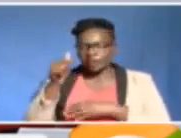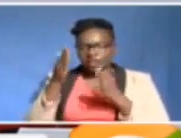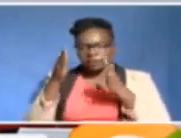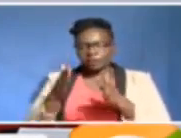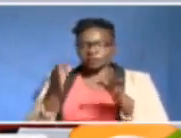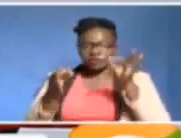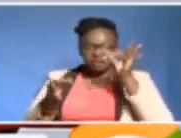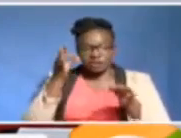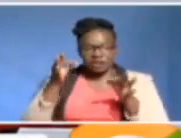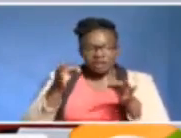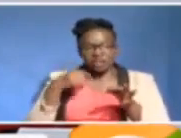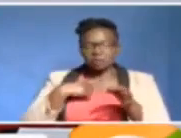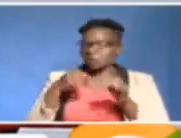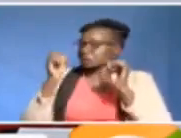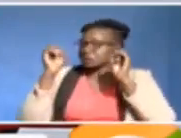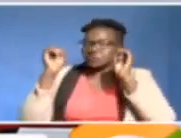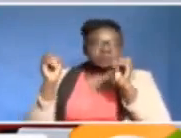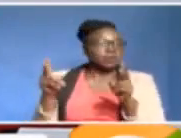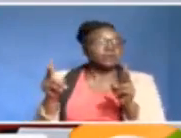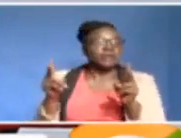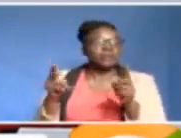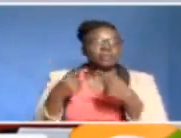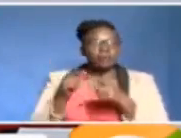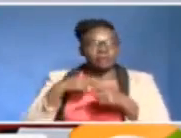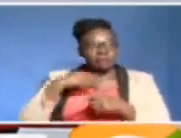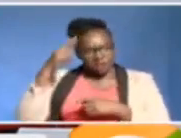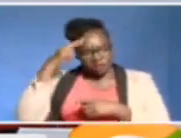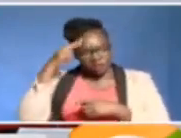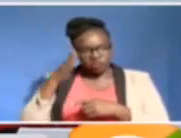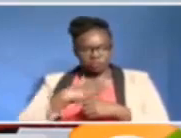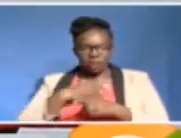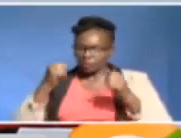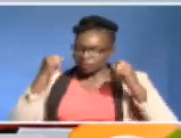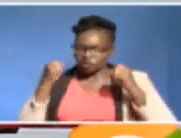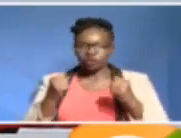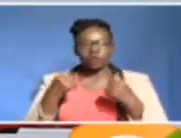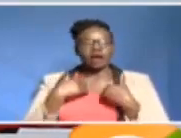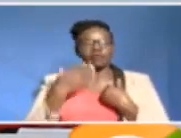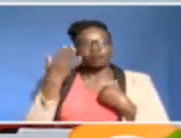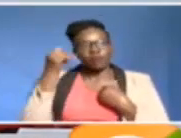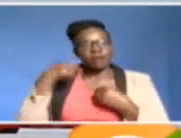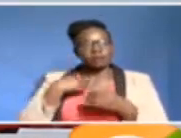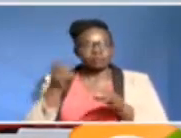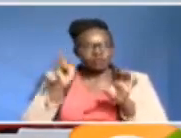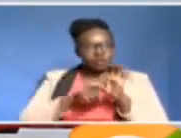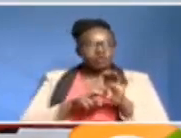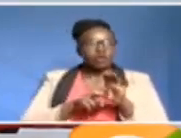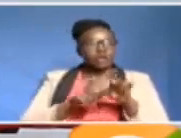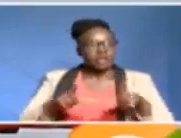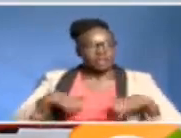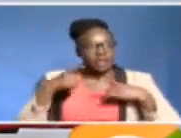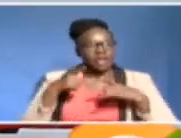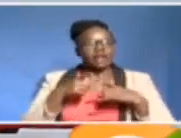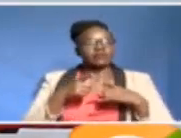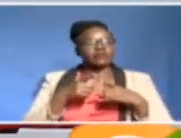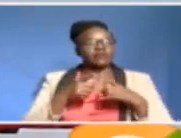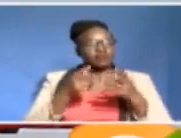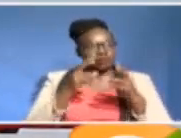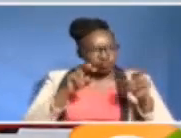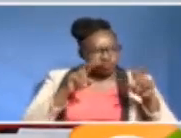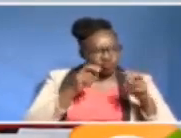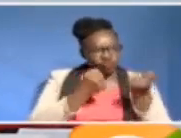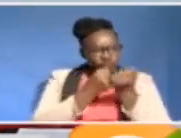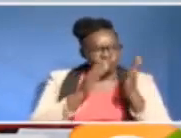me, it's okay. But I have my reasons why I did what I had to do, because I'm a hardworking girl. I lost it. I lost over